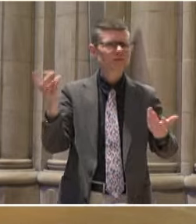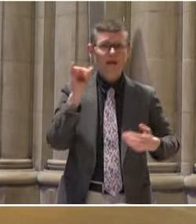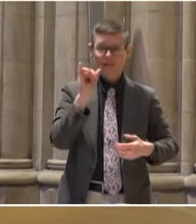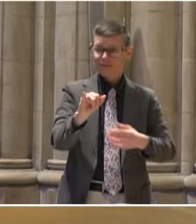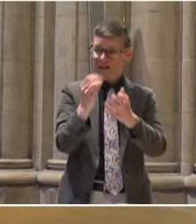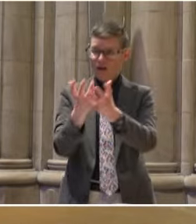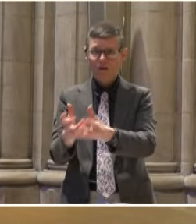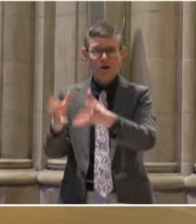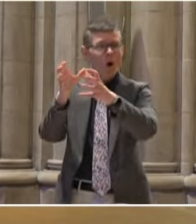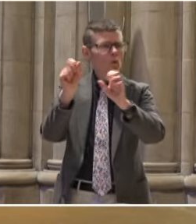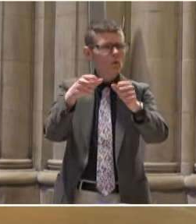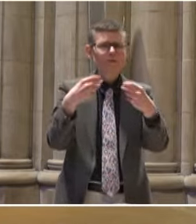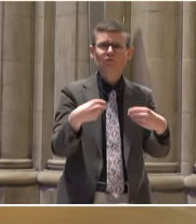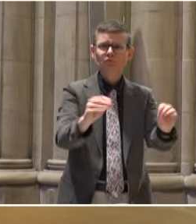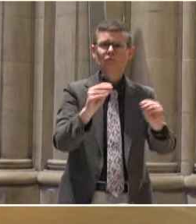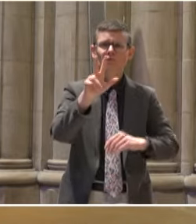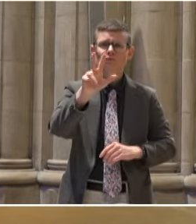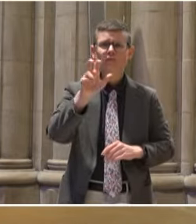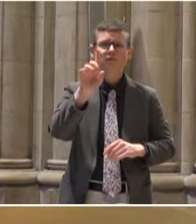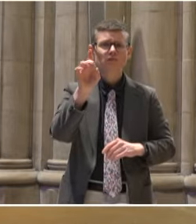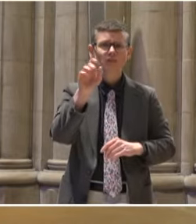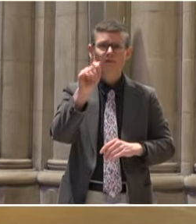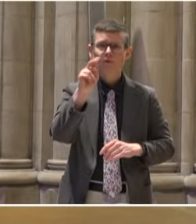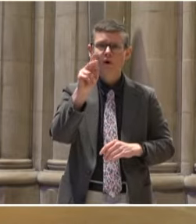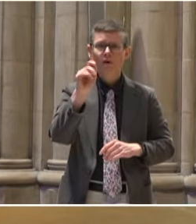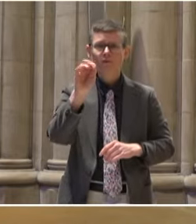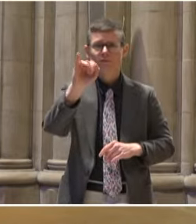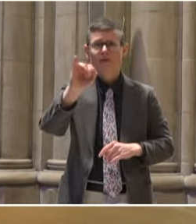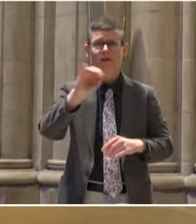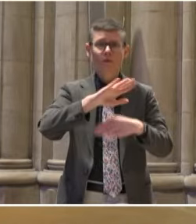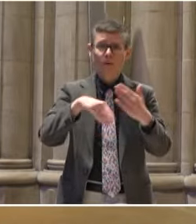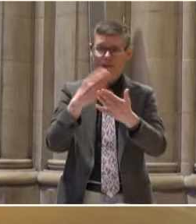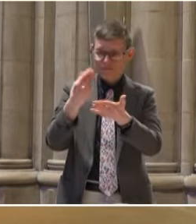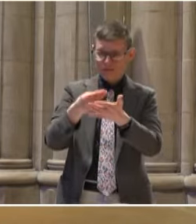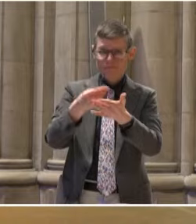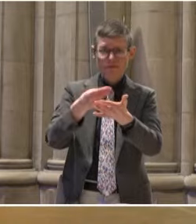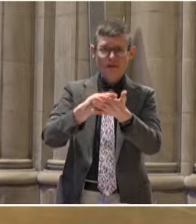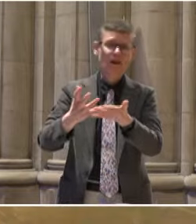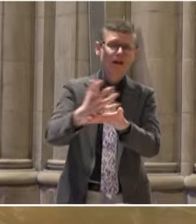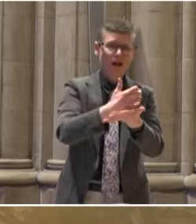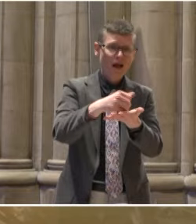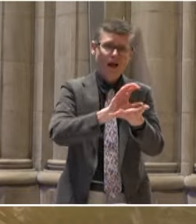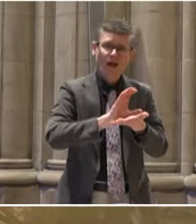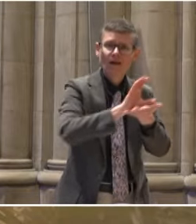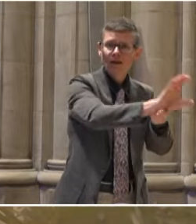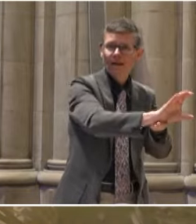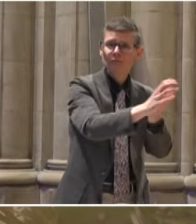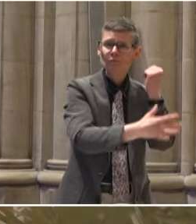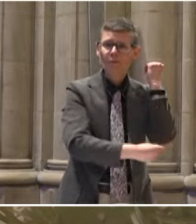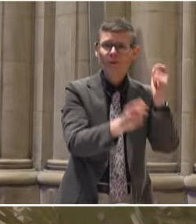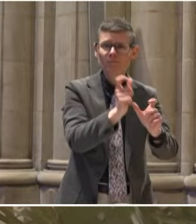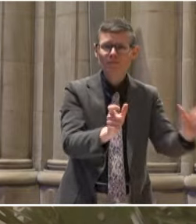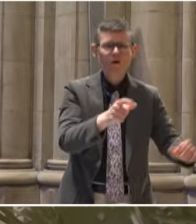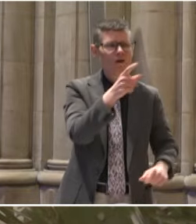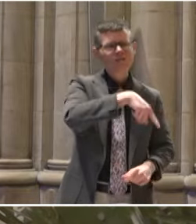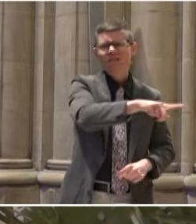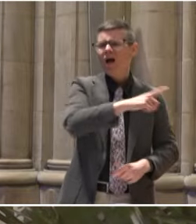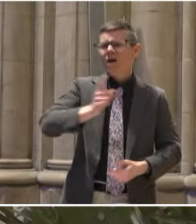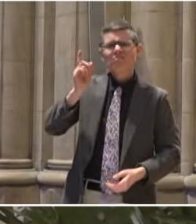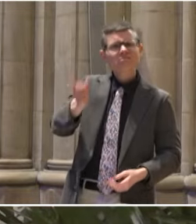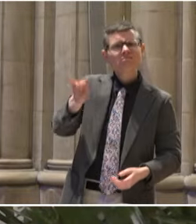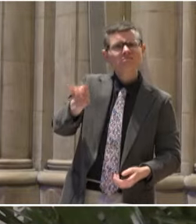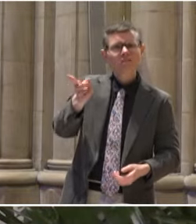could have been sold for more than 300 denarii and the money given to the poor." And they scolded her.